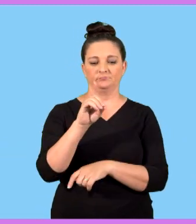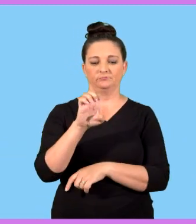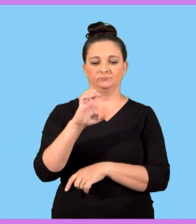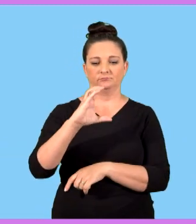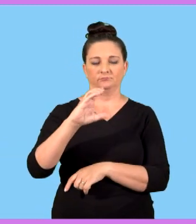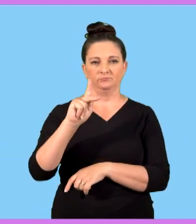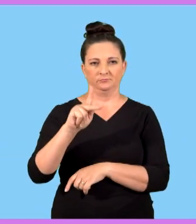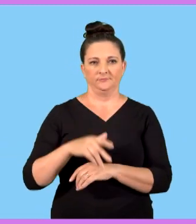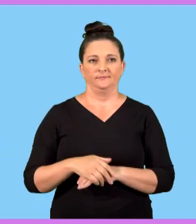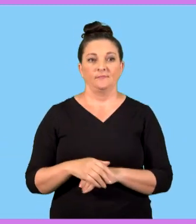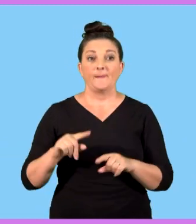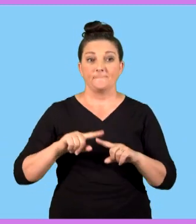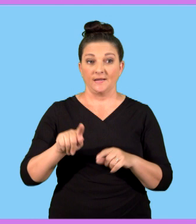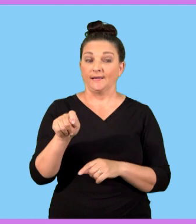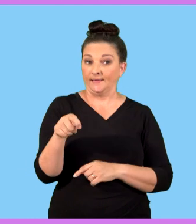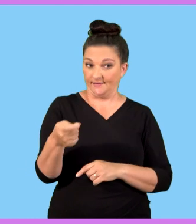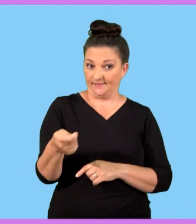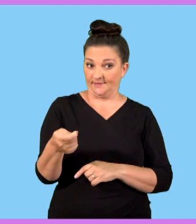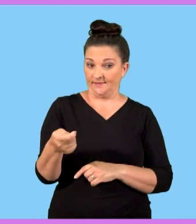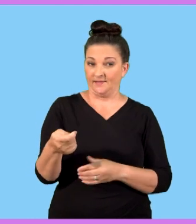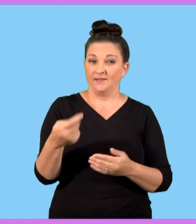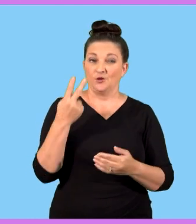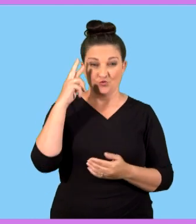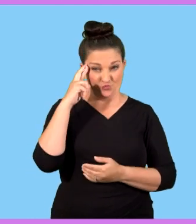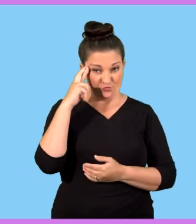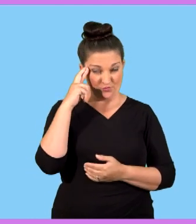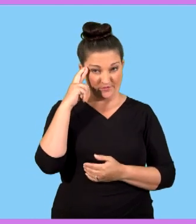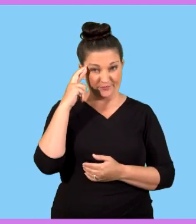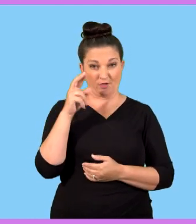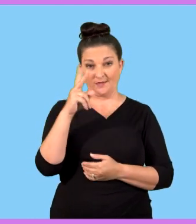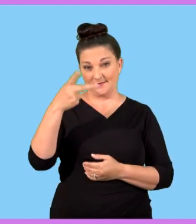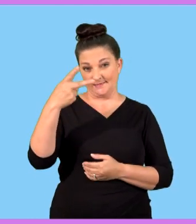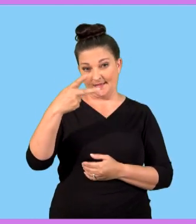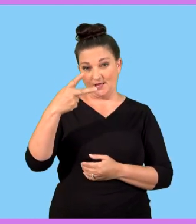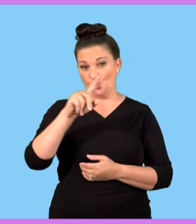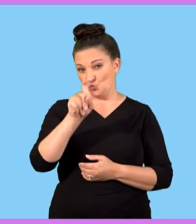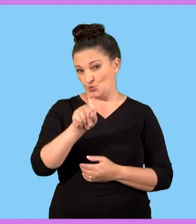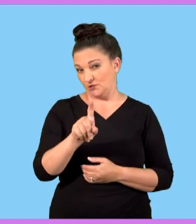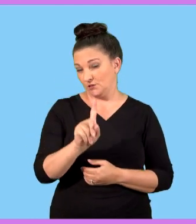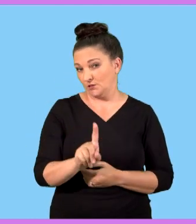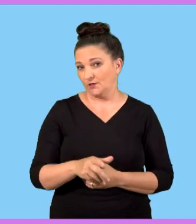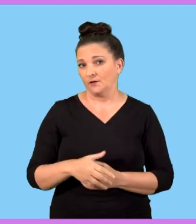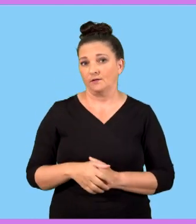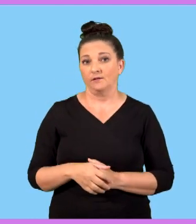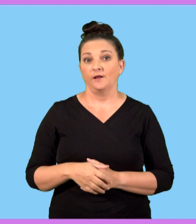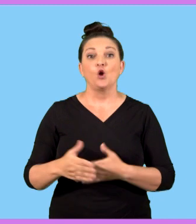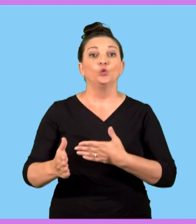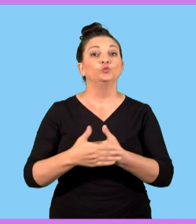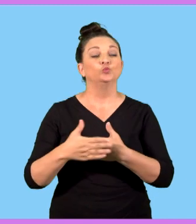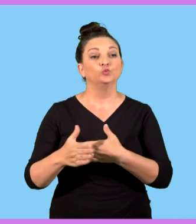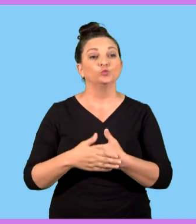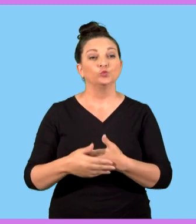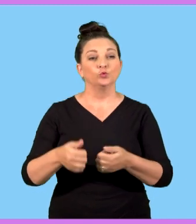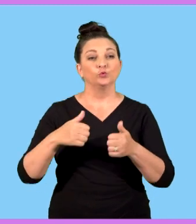important here is that a key is given. And here, remember our second question in our practice test, here is